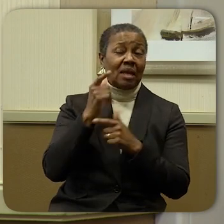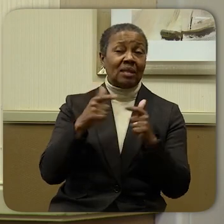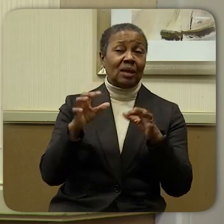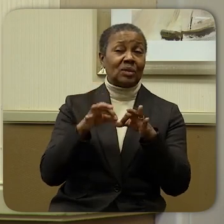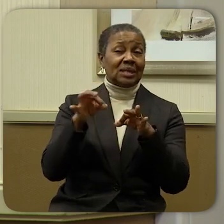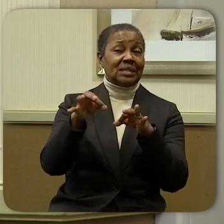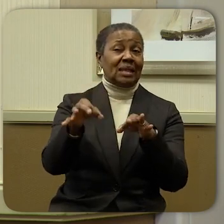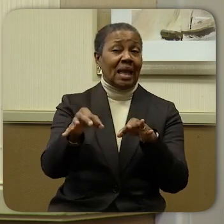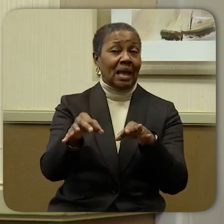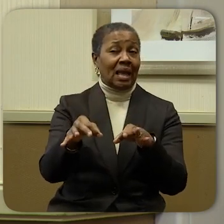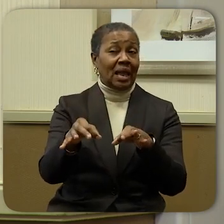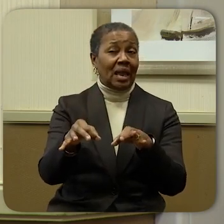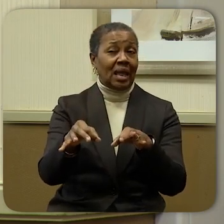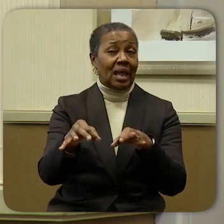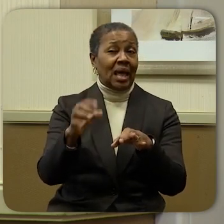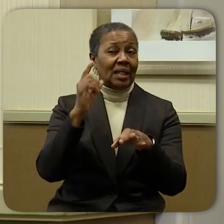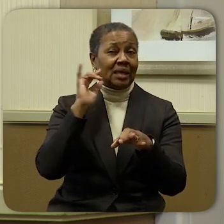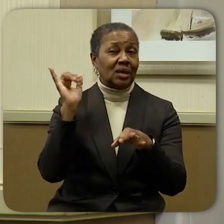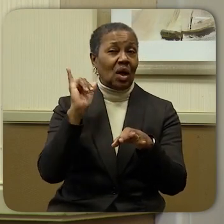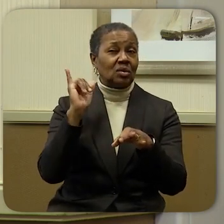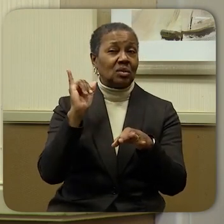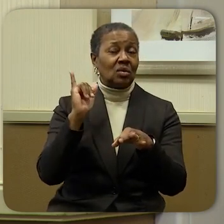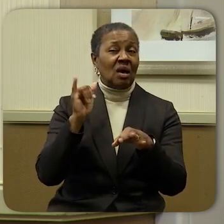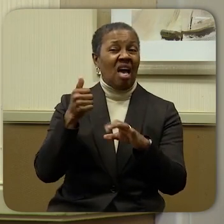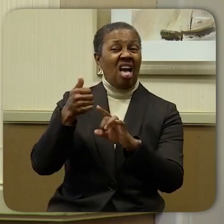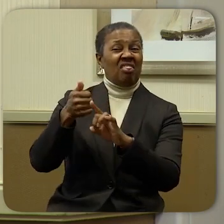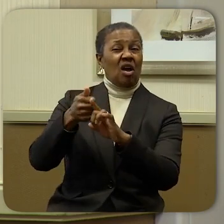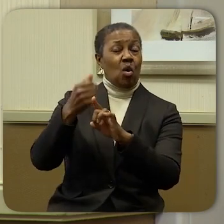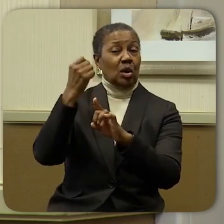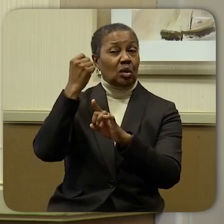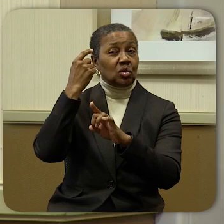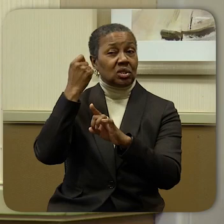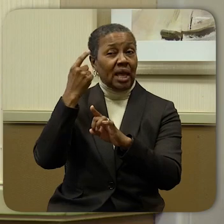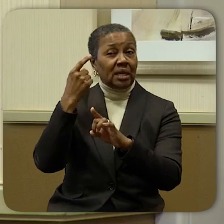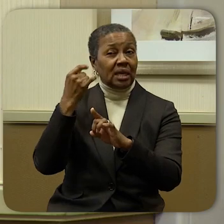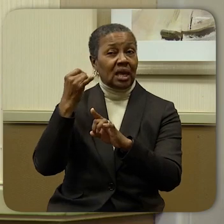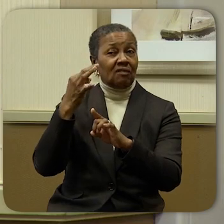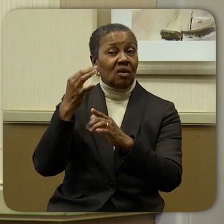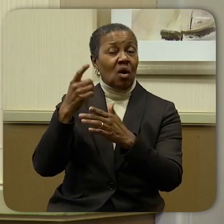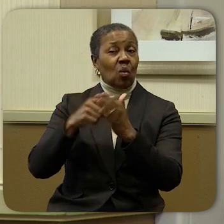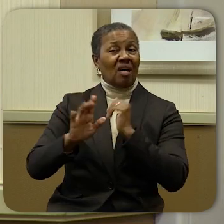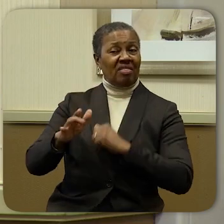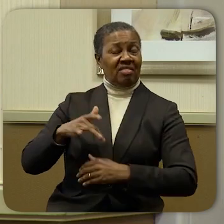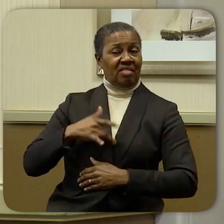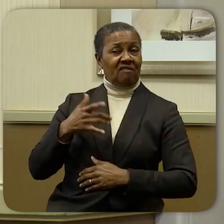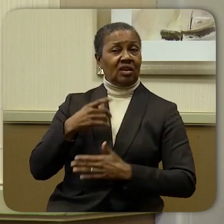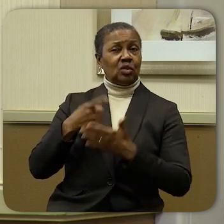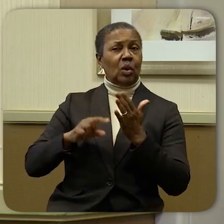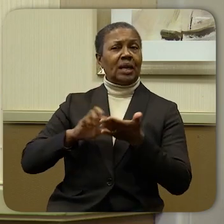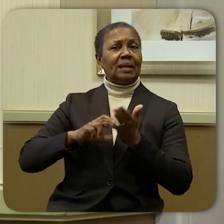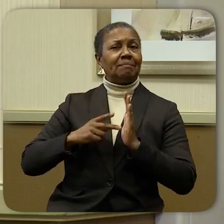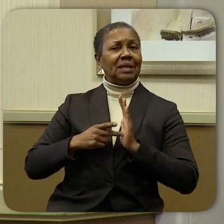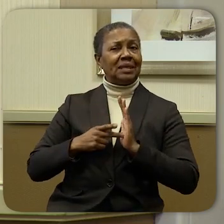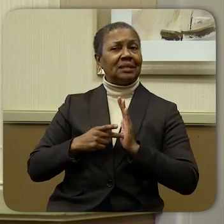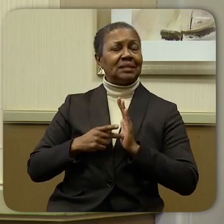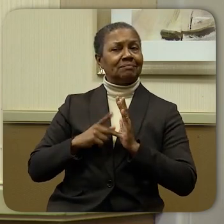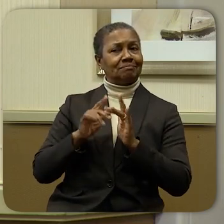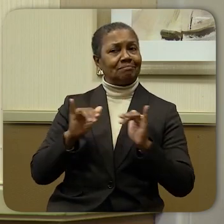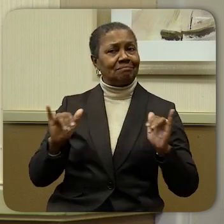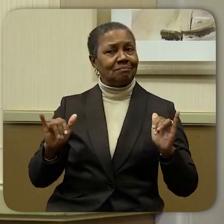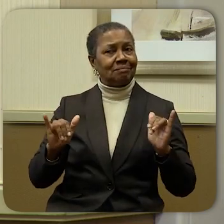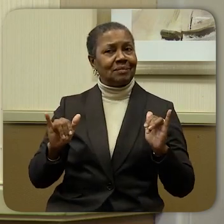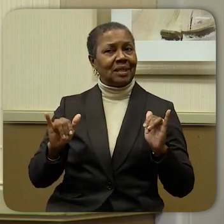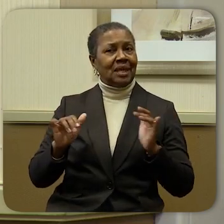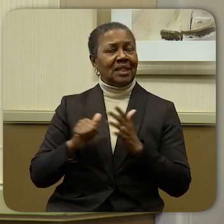delayed, I think it also, their own personal understanding of maybe what they're feeling or what it means, all these things